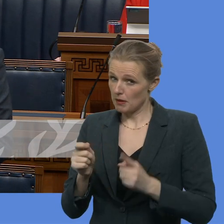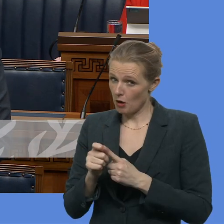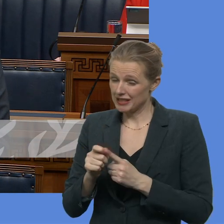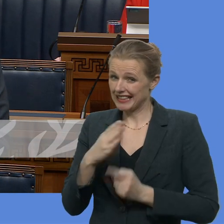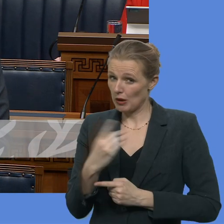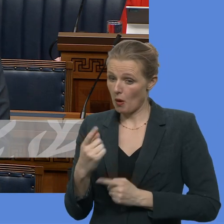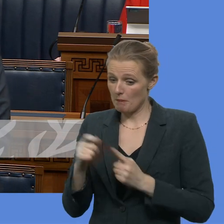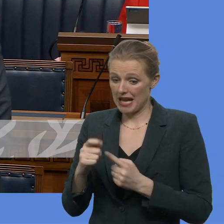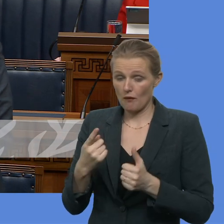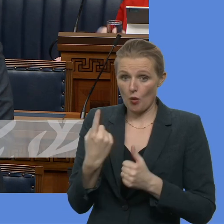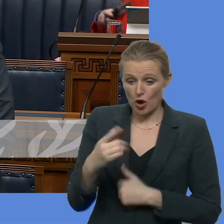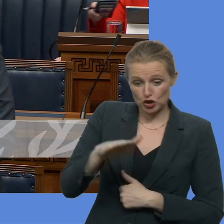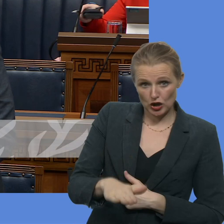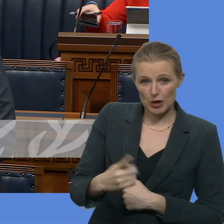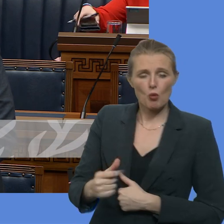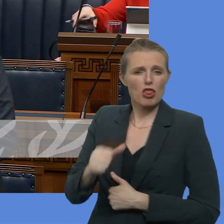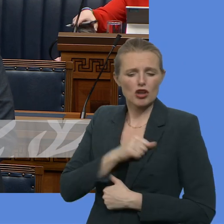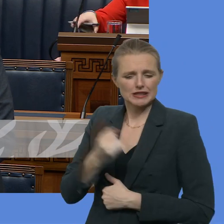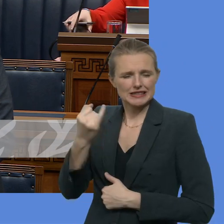£950.91 for one child and